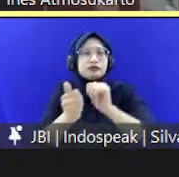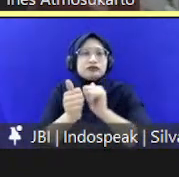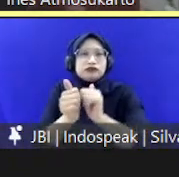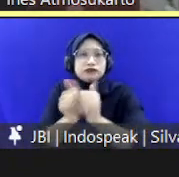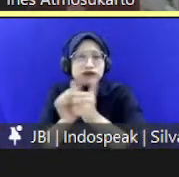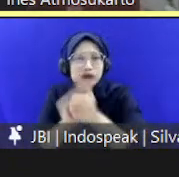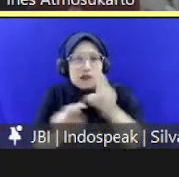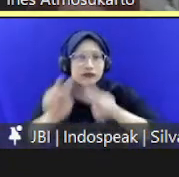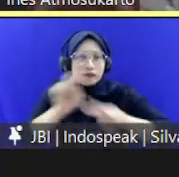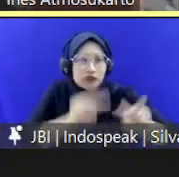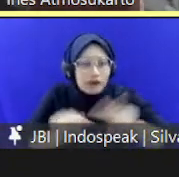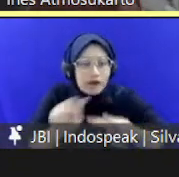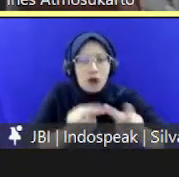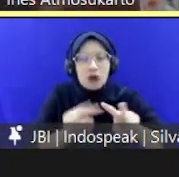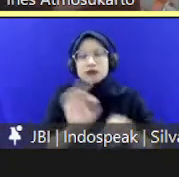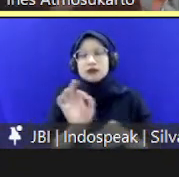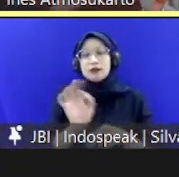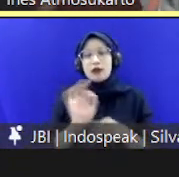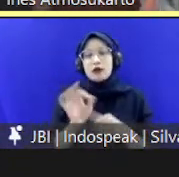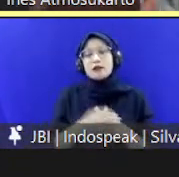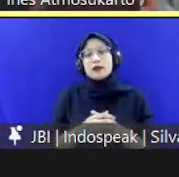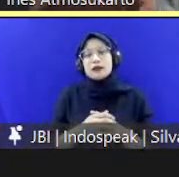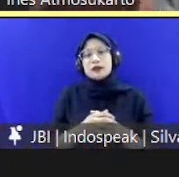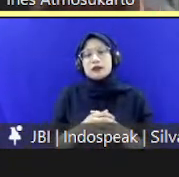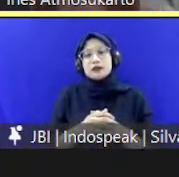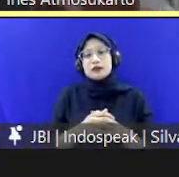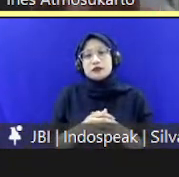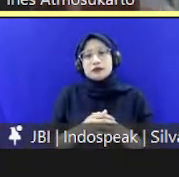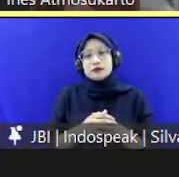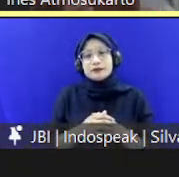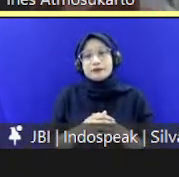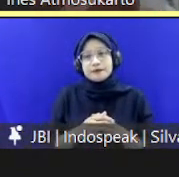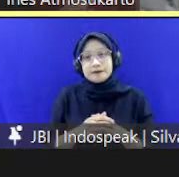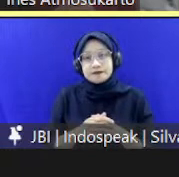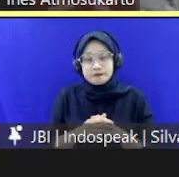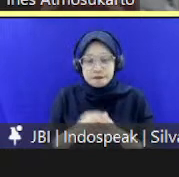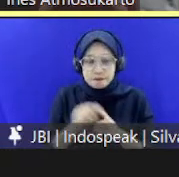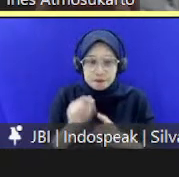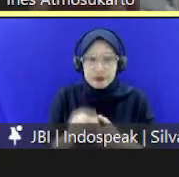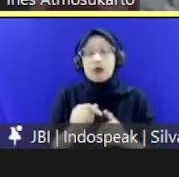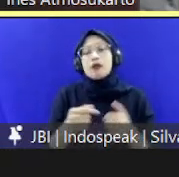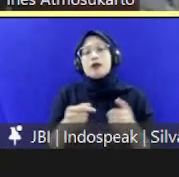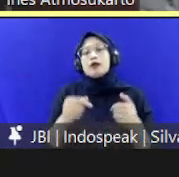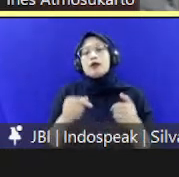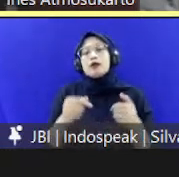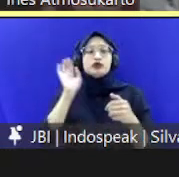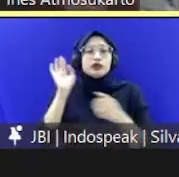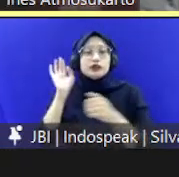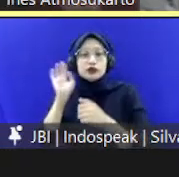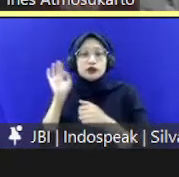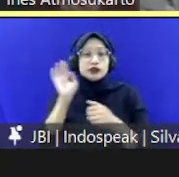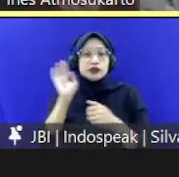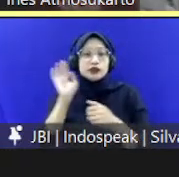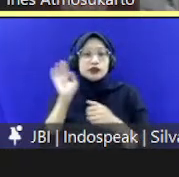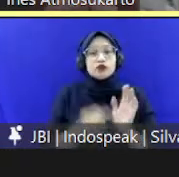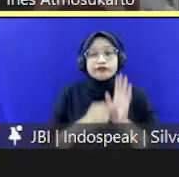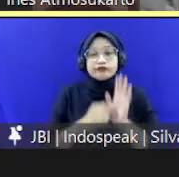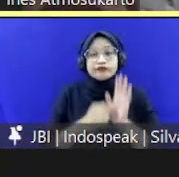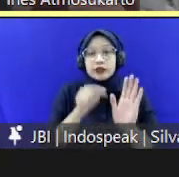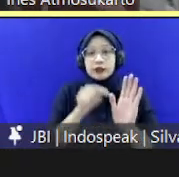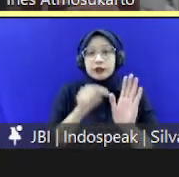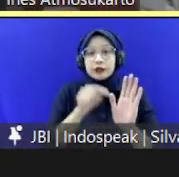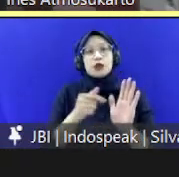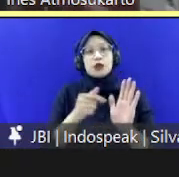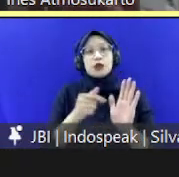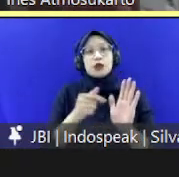evaluated. So the issues that I've described demonstrate that the pandemic has highlighted many of Indonesia's weaknesses, and